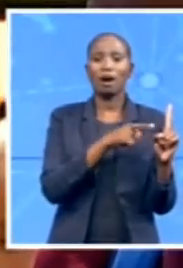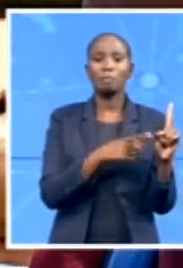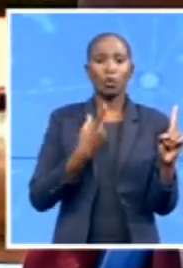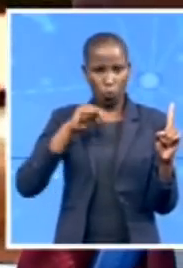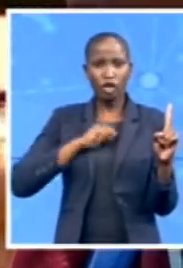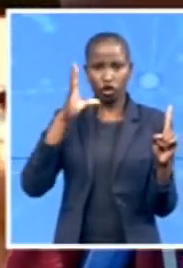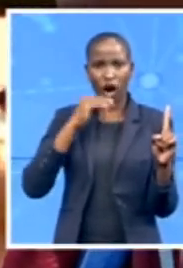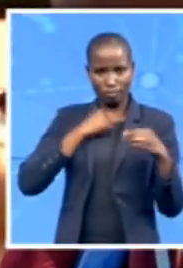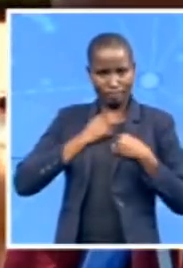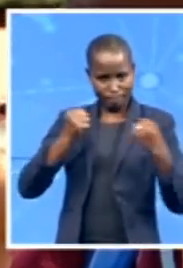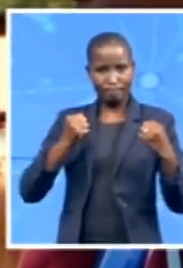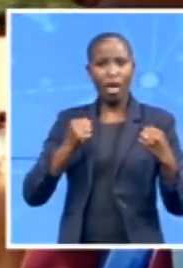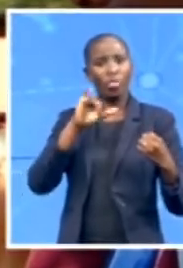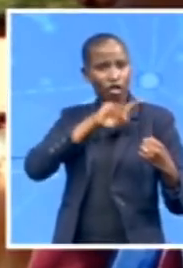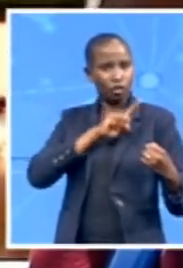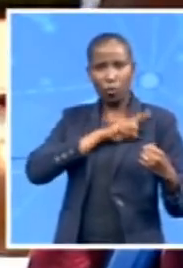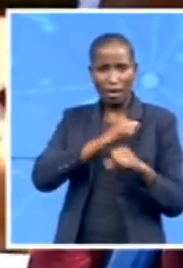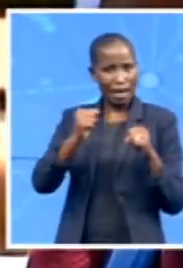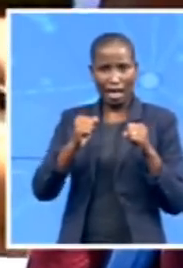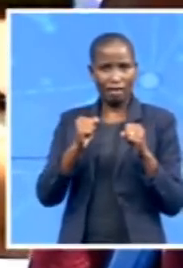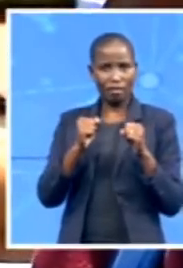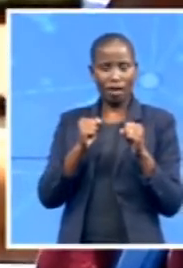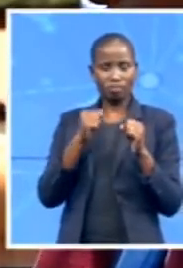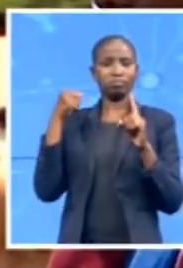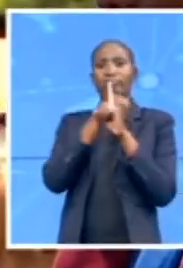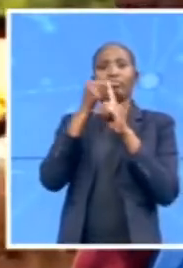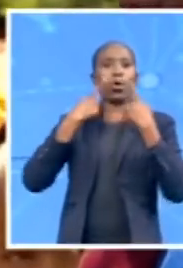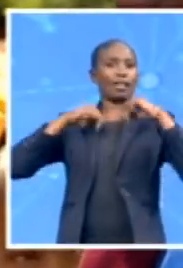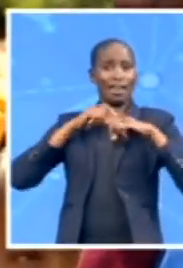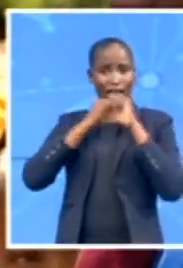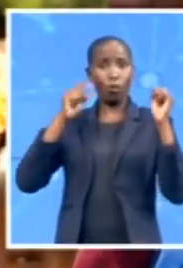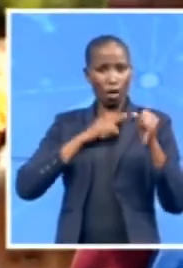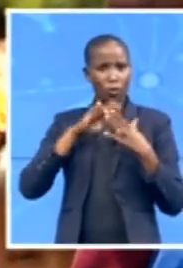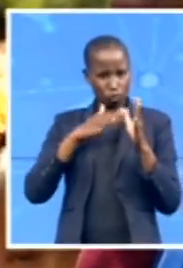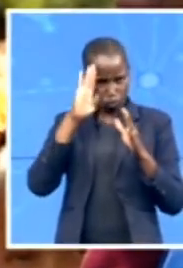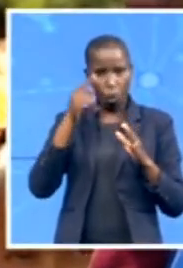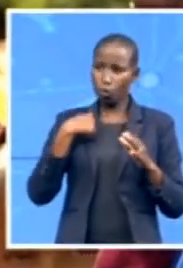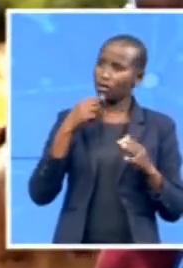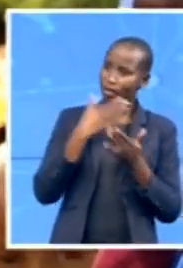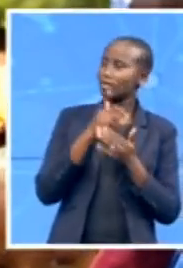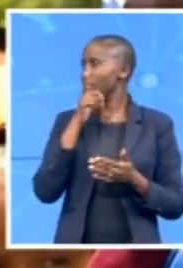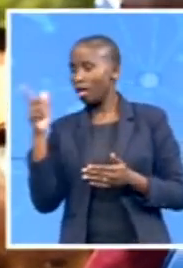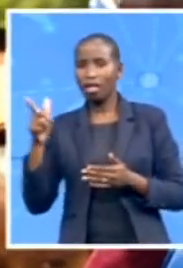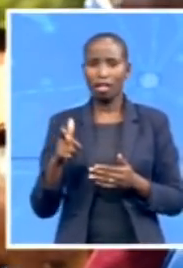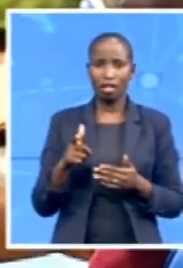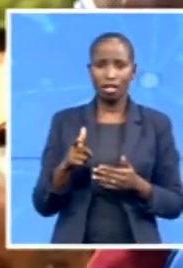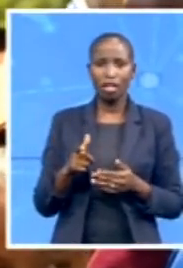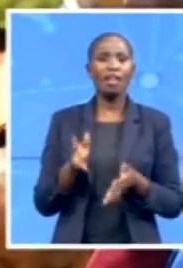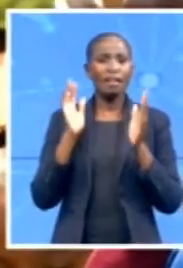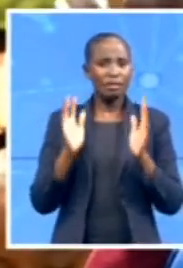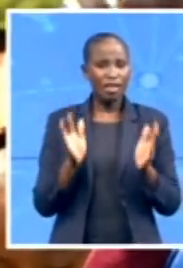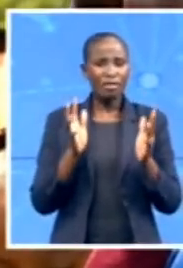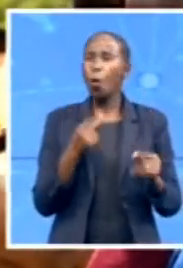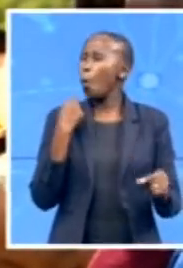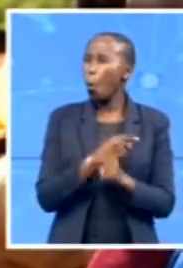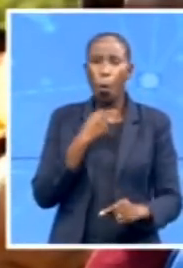rona ka bona na ga wa itse gore re tlo mo peisa re tlo iretsa dilotseo o dula bribe le banyana every time gona le ngwana